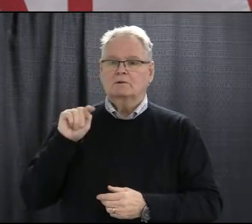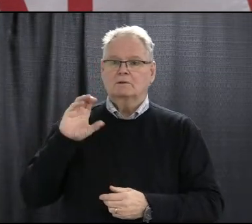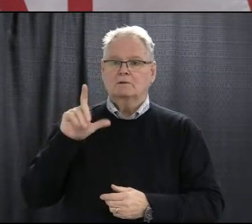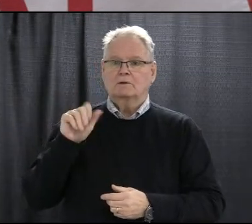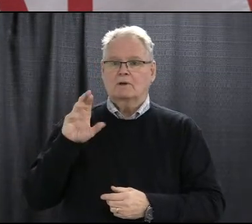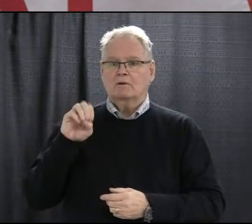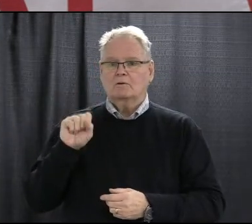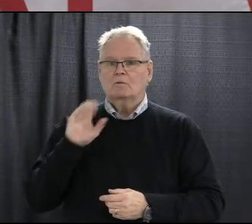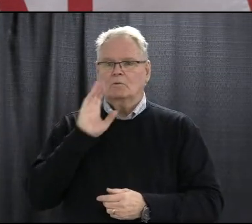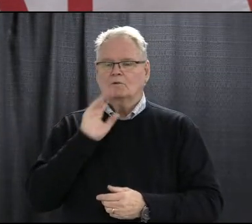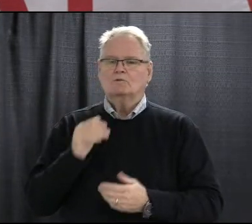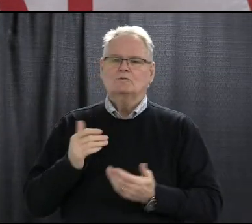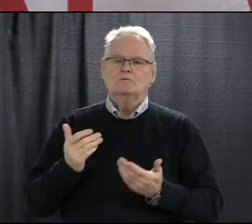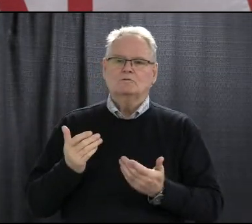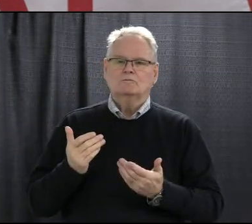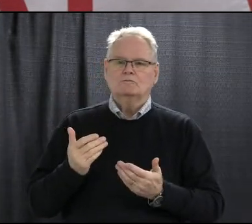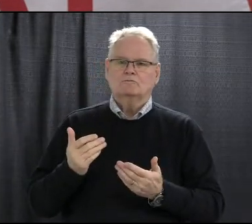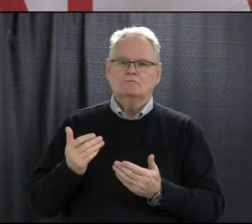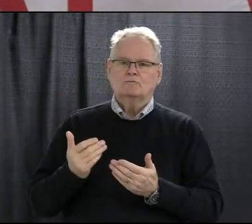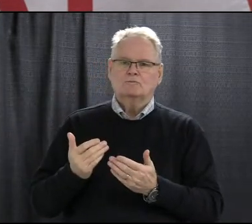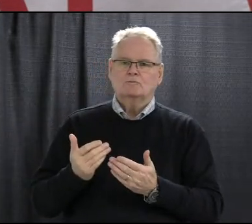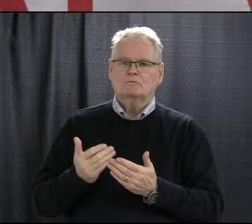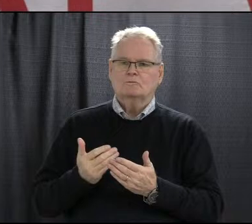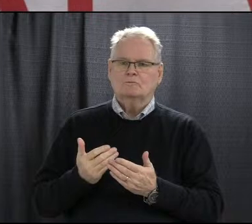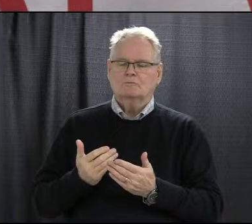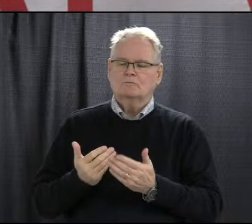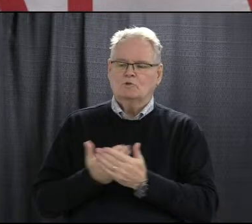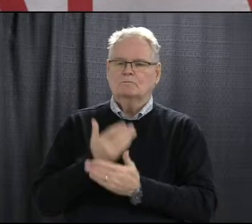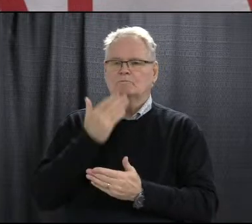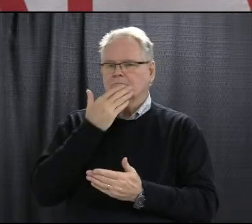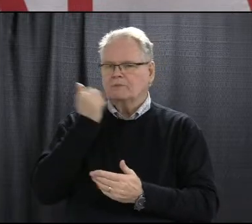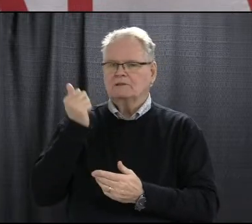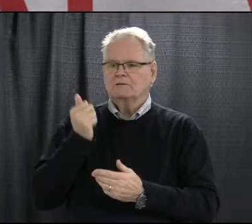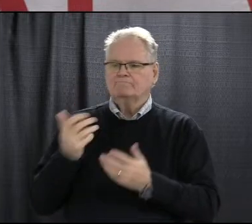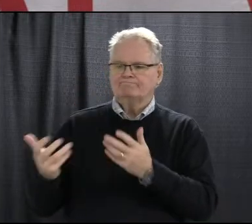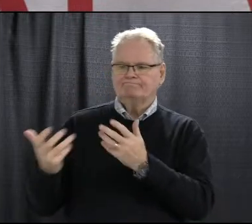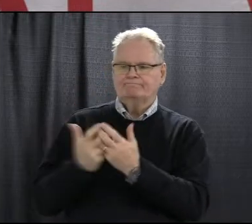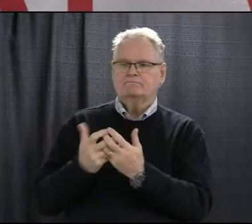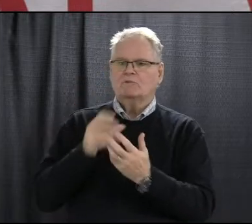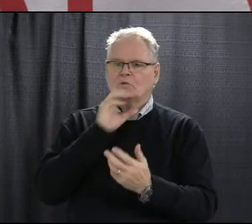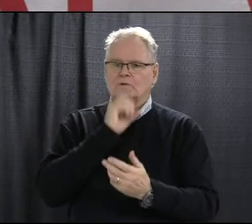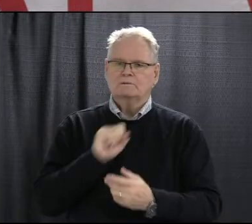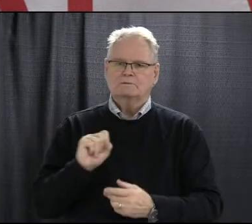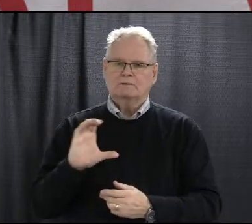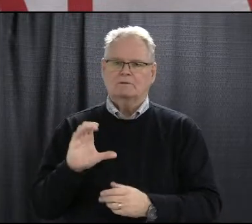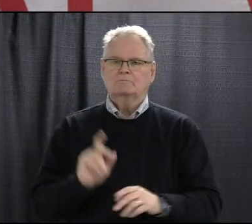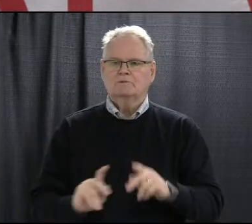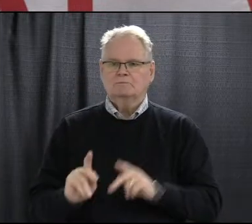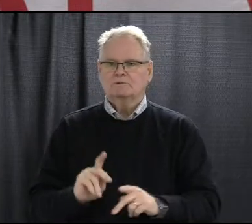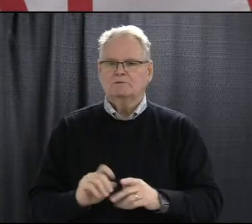we're waiting for the new St. Clair's, we will have staff trained in the care of the elderly.